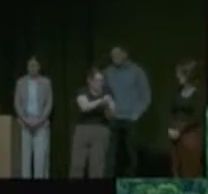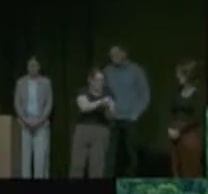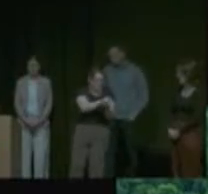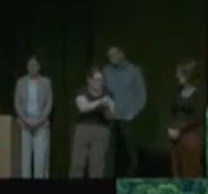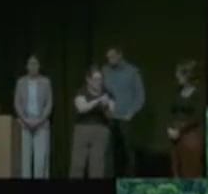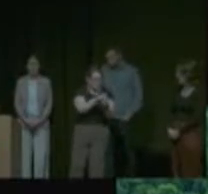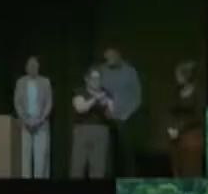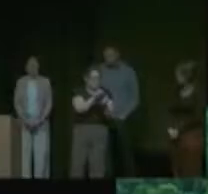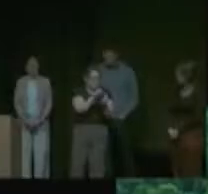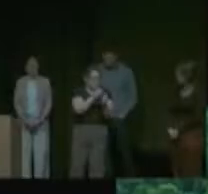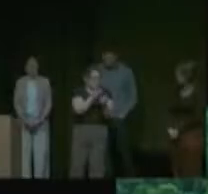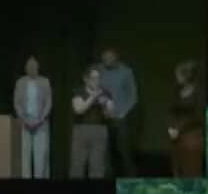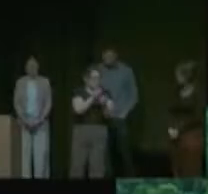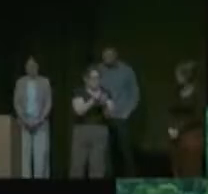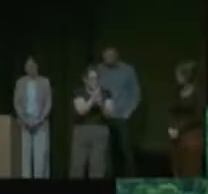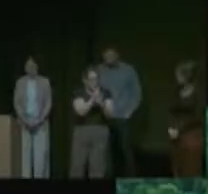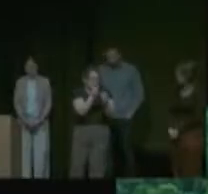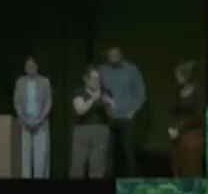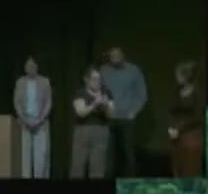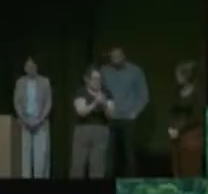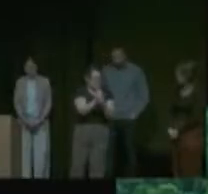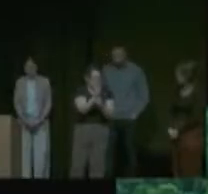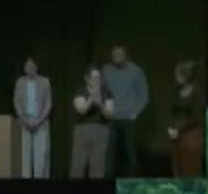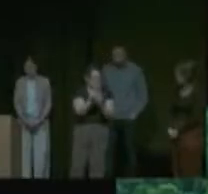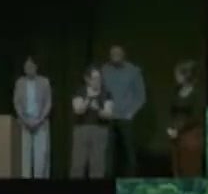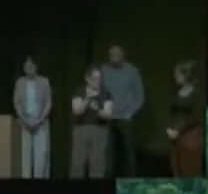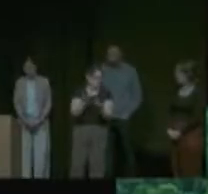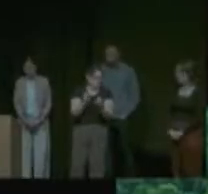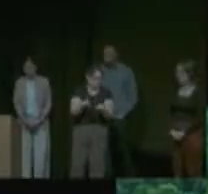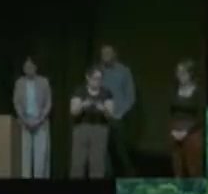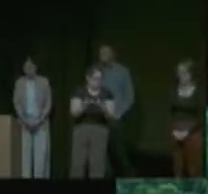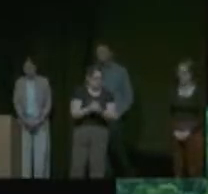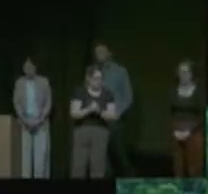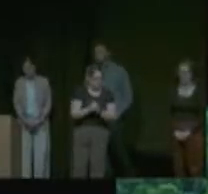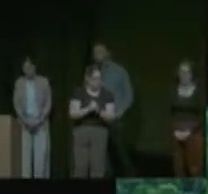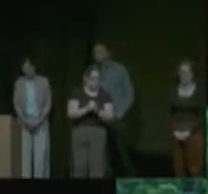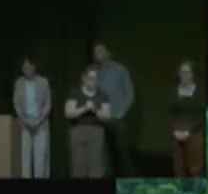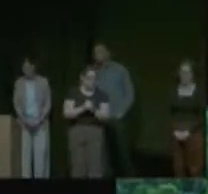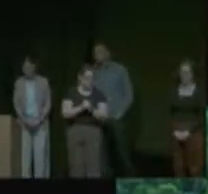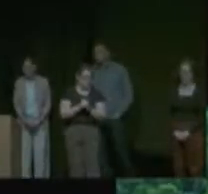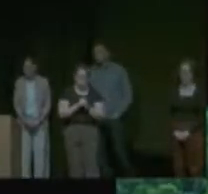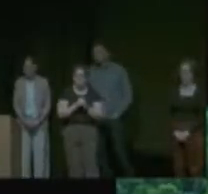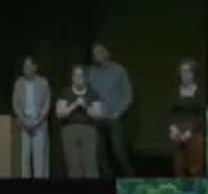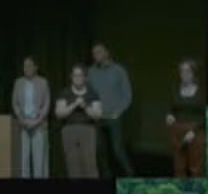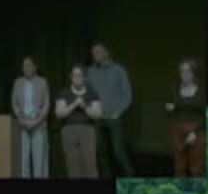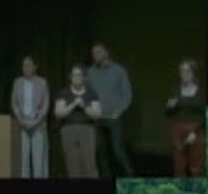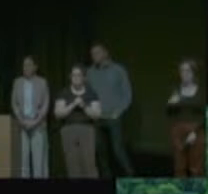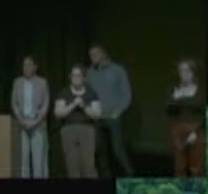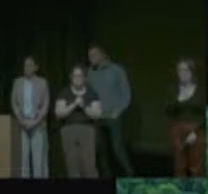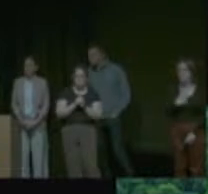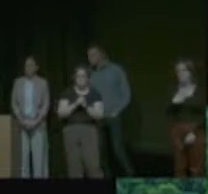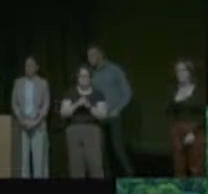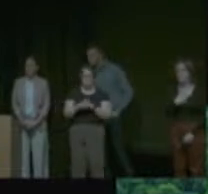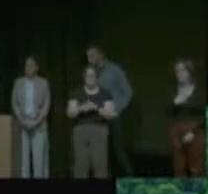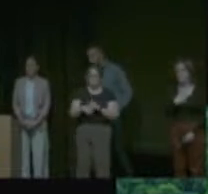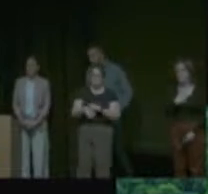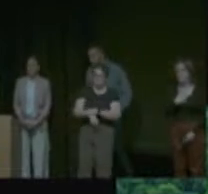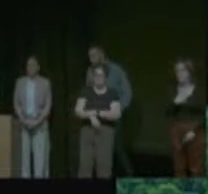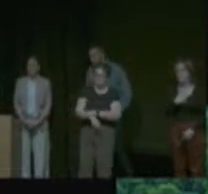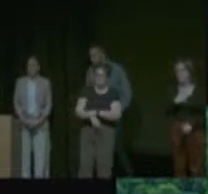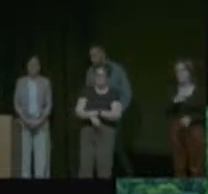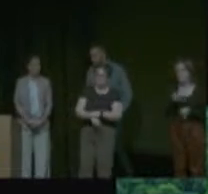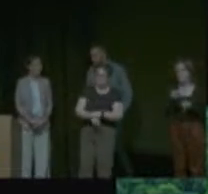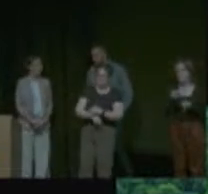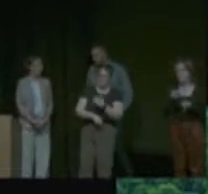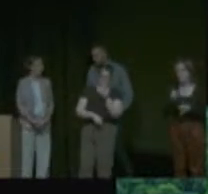can grow in. I apologize for kind of picking on Sevenson